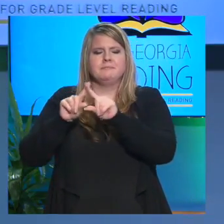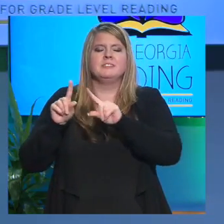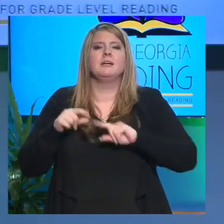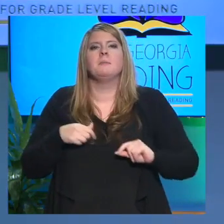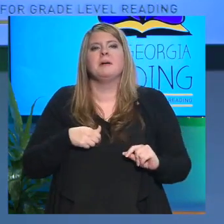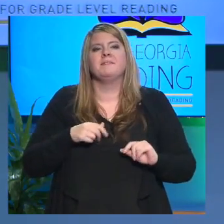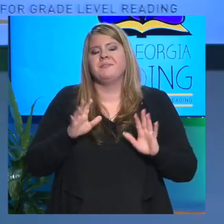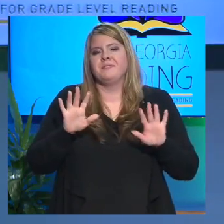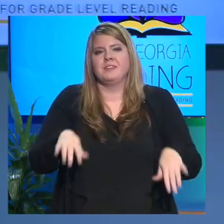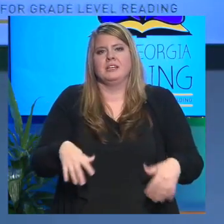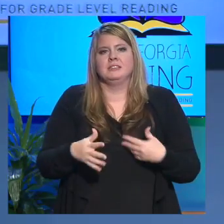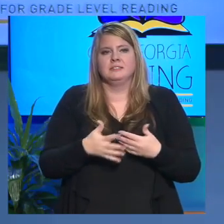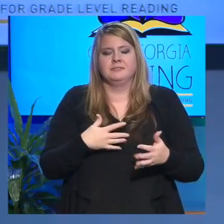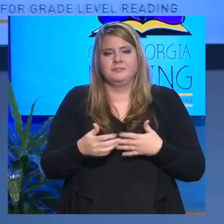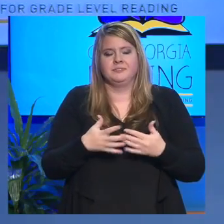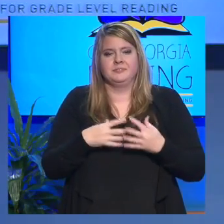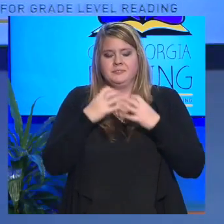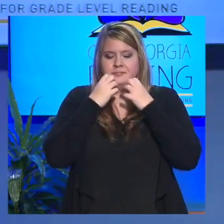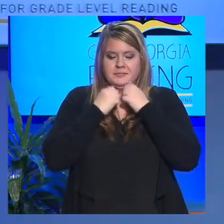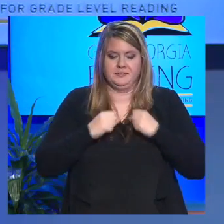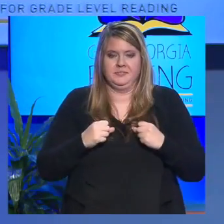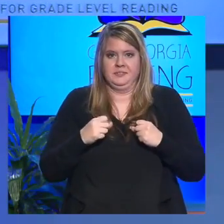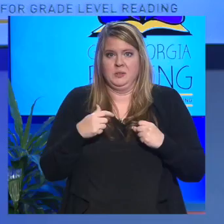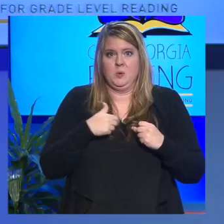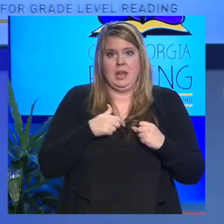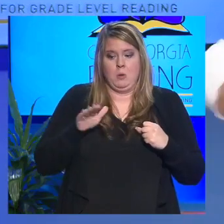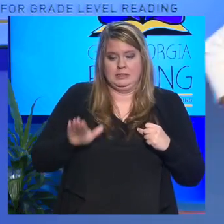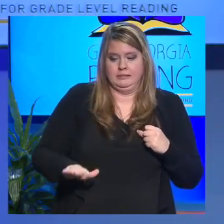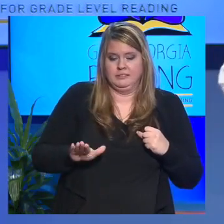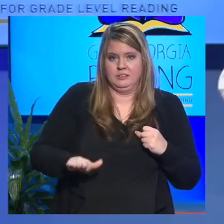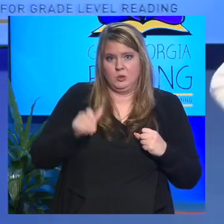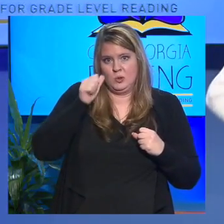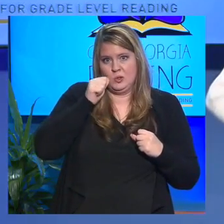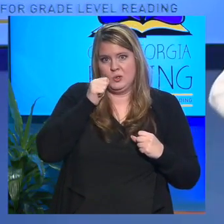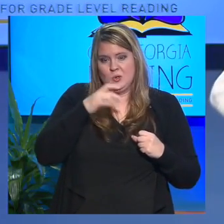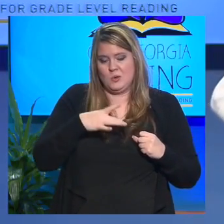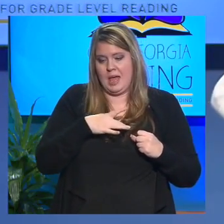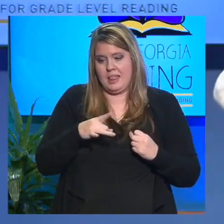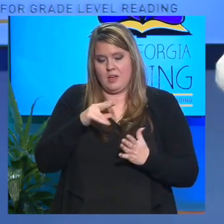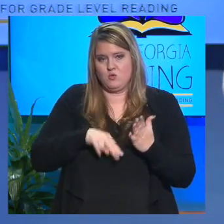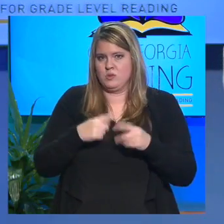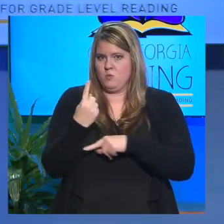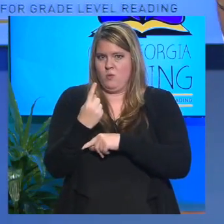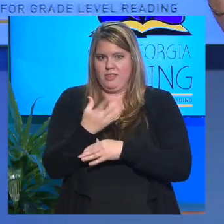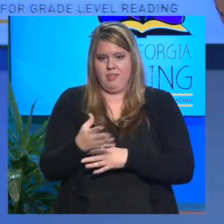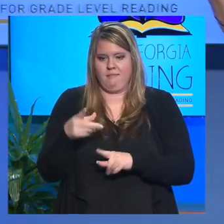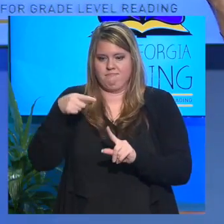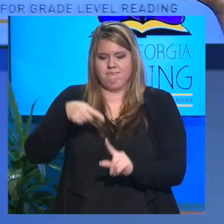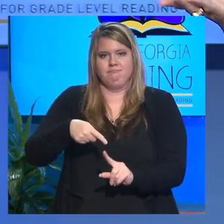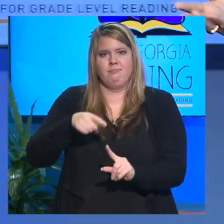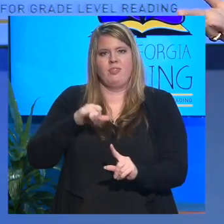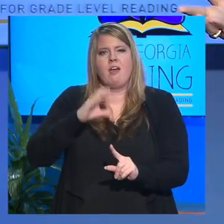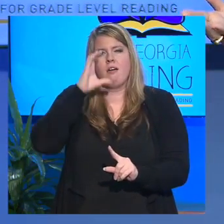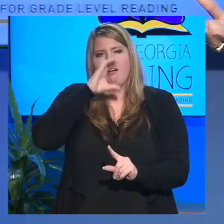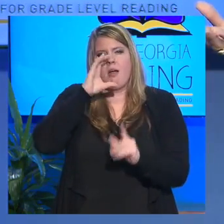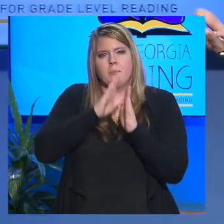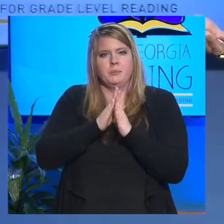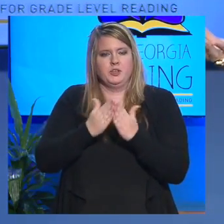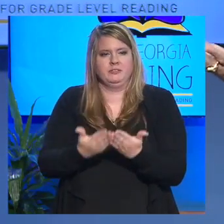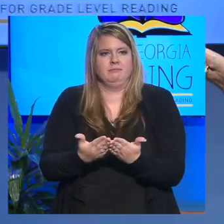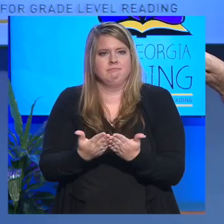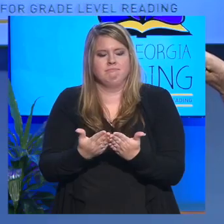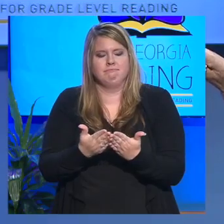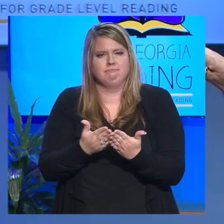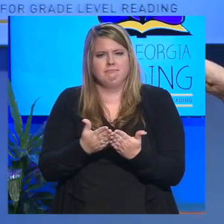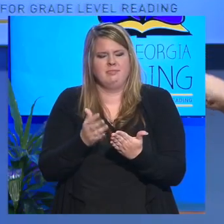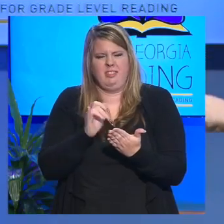little girl, the only thing I liked to read was comic books. I was one of those readers. I didn't